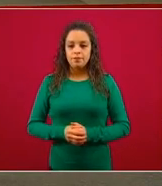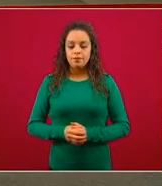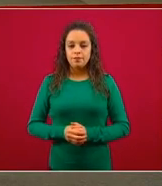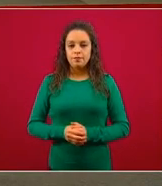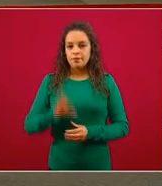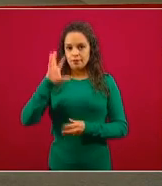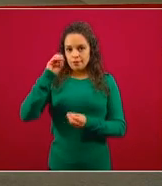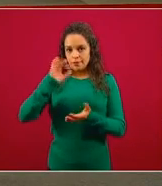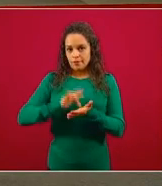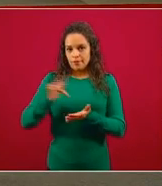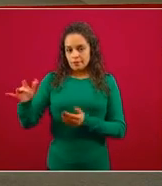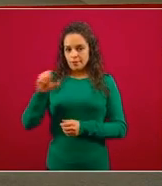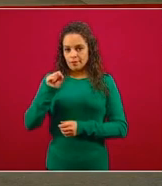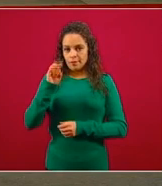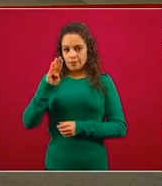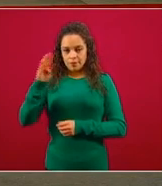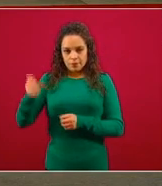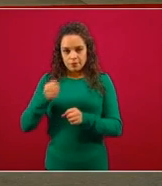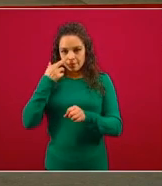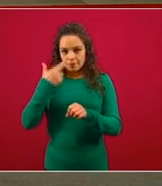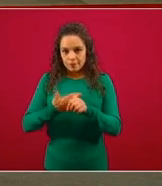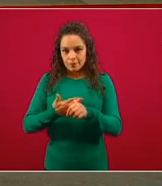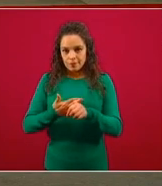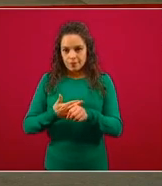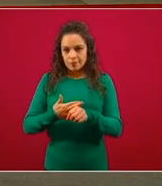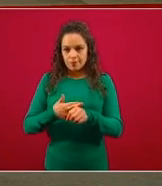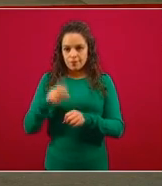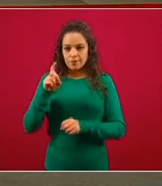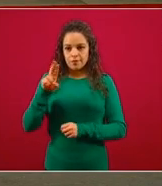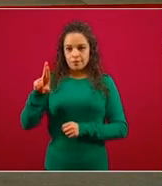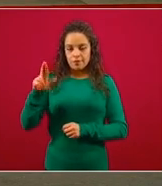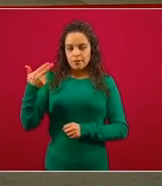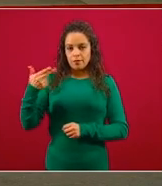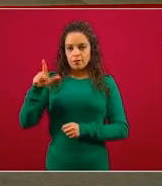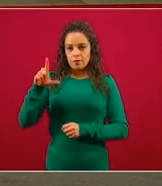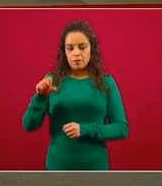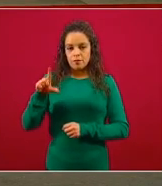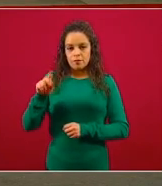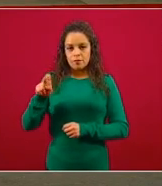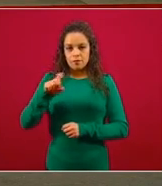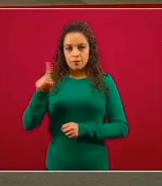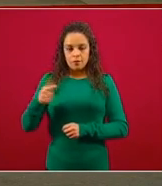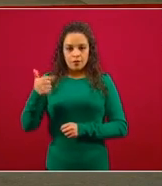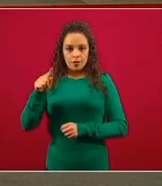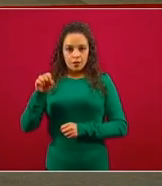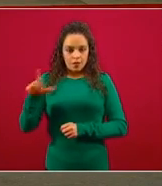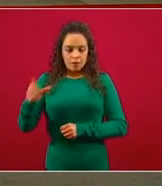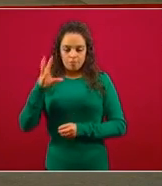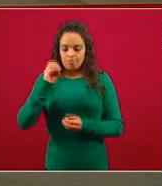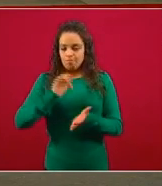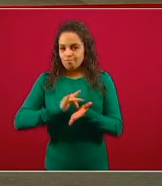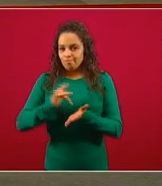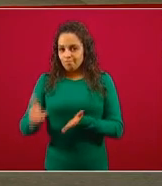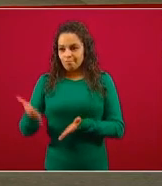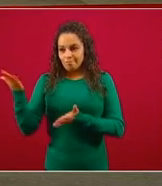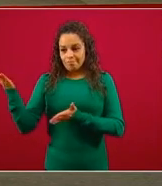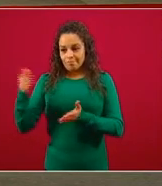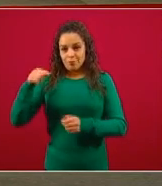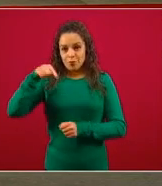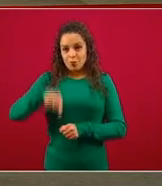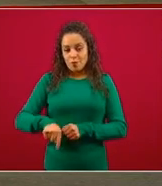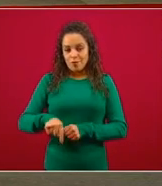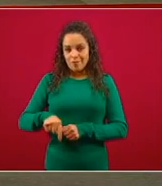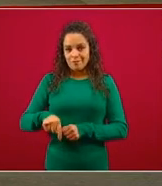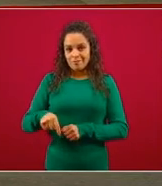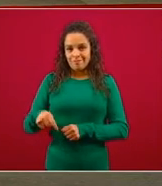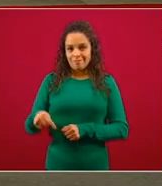Thank you, Deputy Secretary, Dr. Hugo Lopez Catel. Thank you. Thank you for inviting us here today